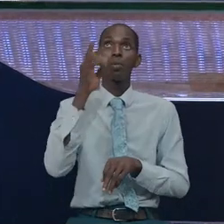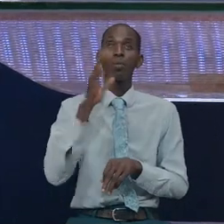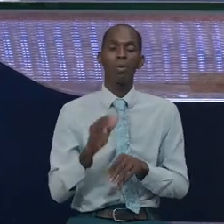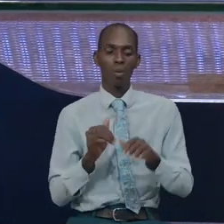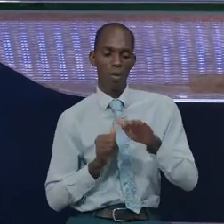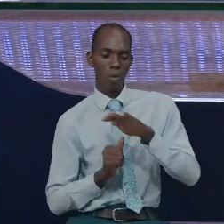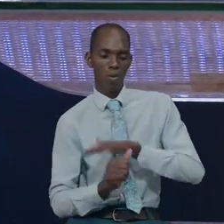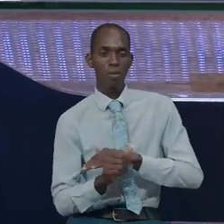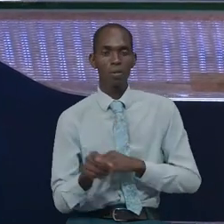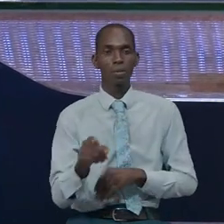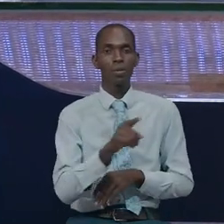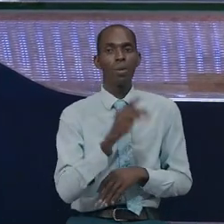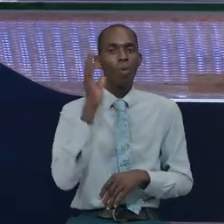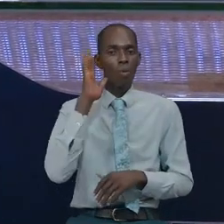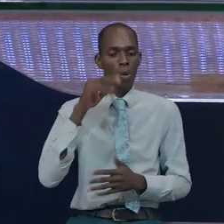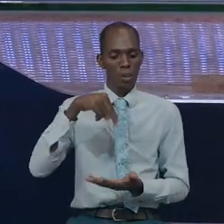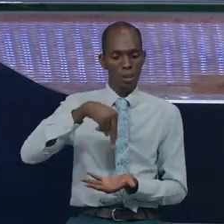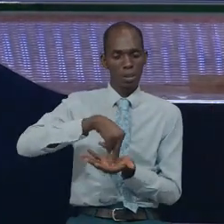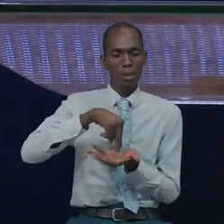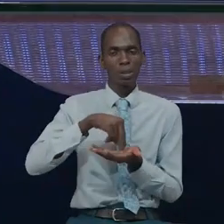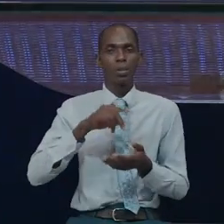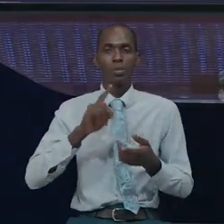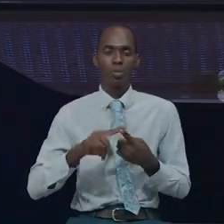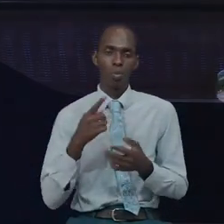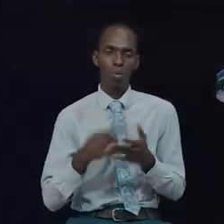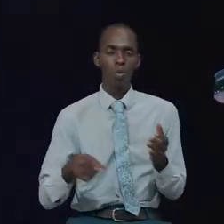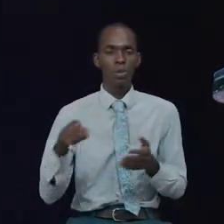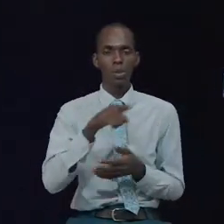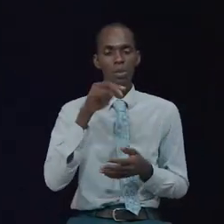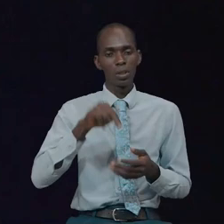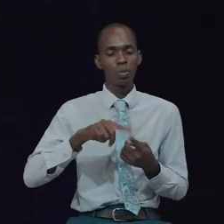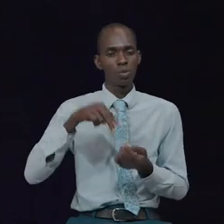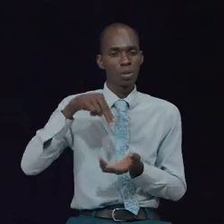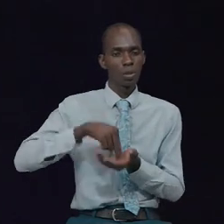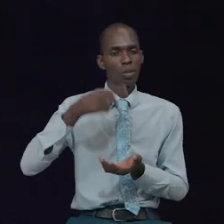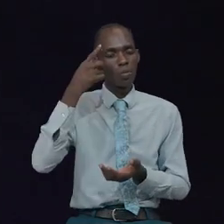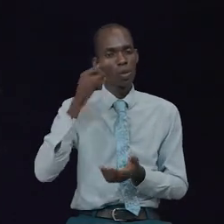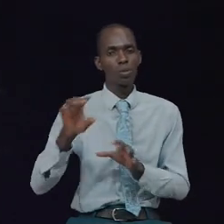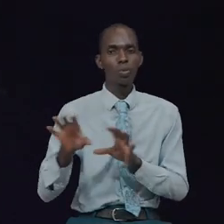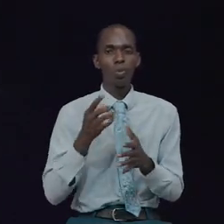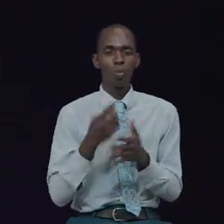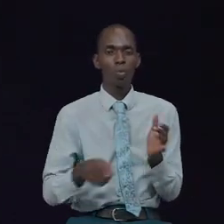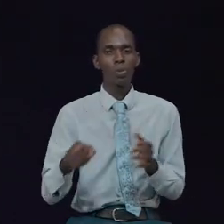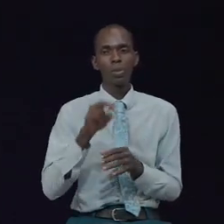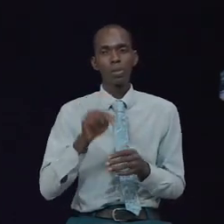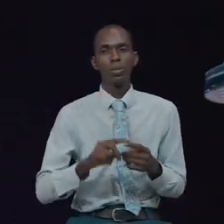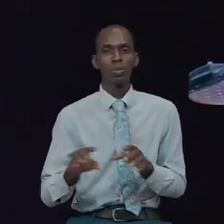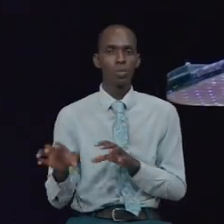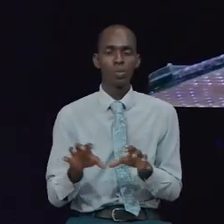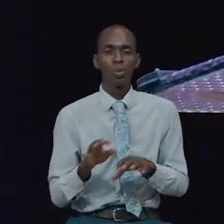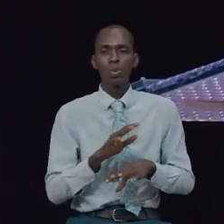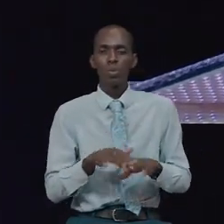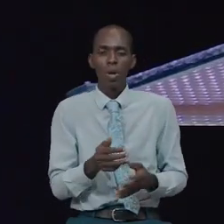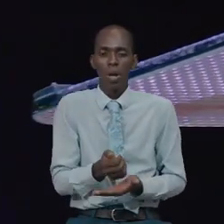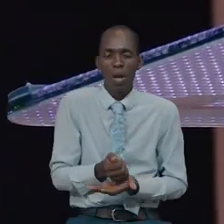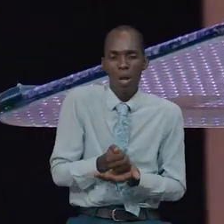you, will stand up to what they ought to stand up for and do what they ought to do. Don't pet the people, don't